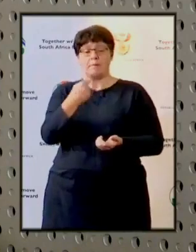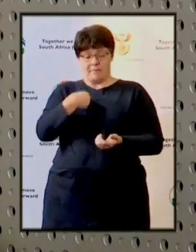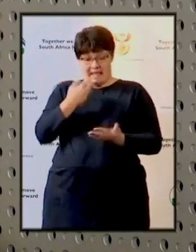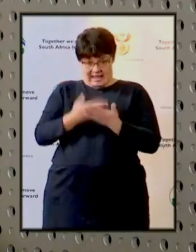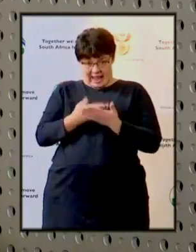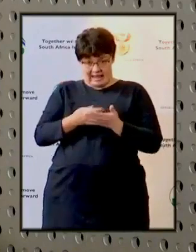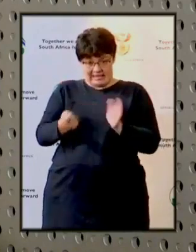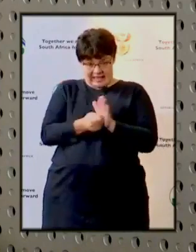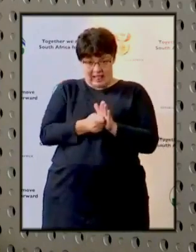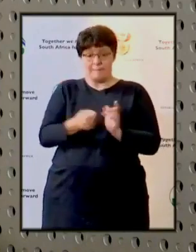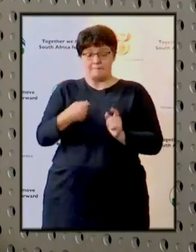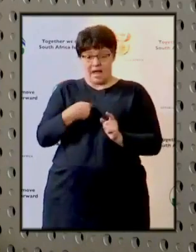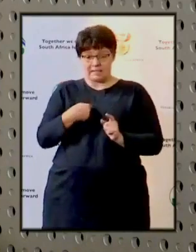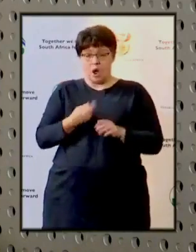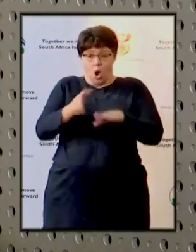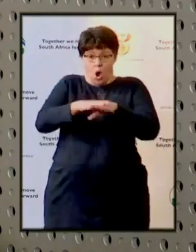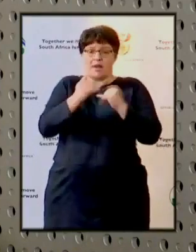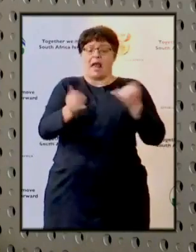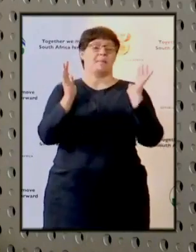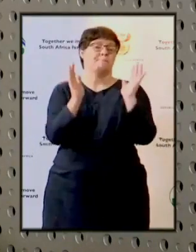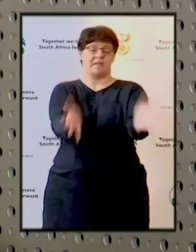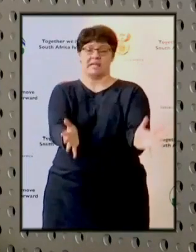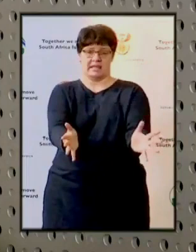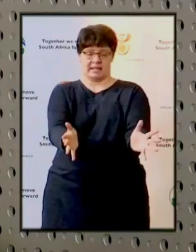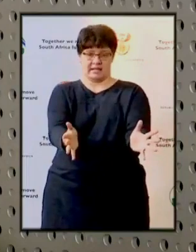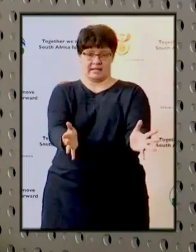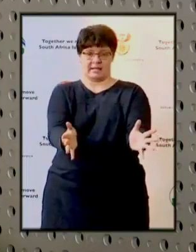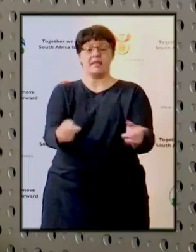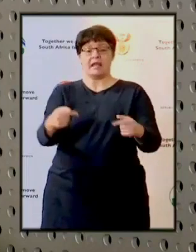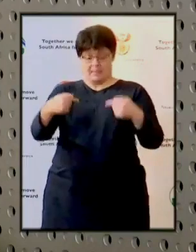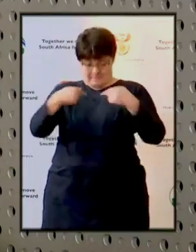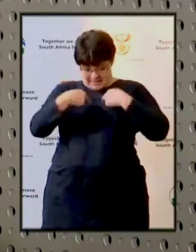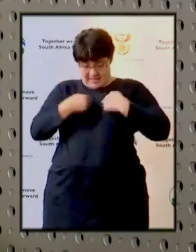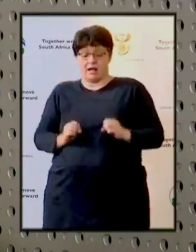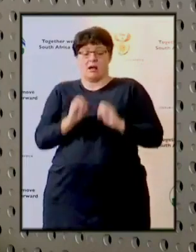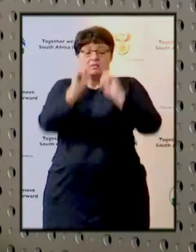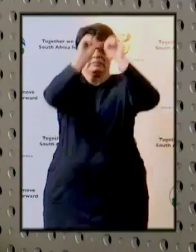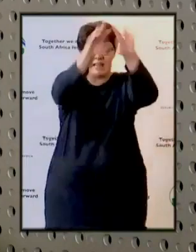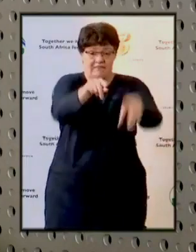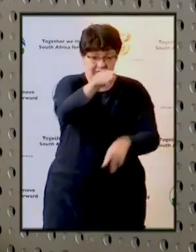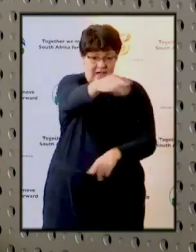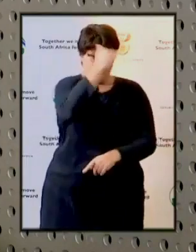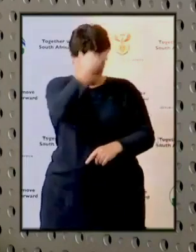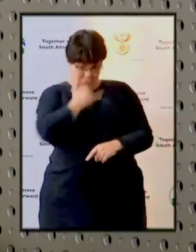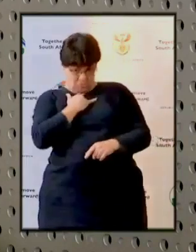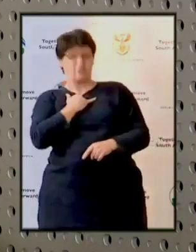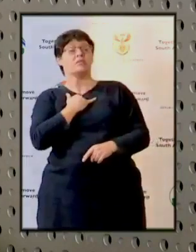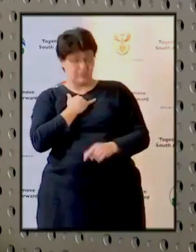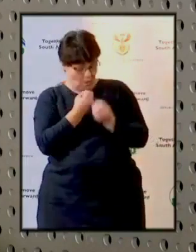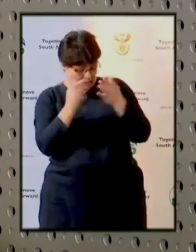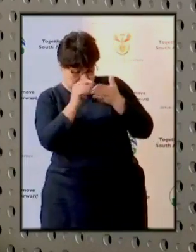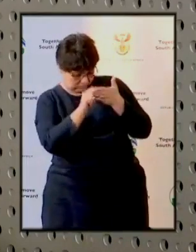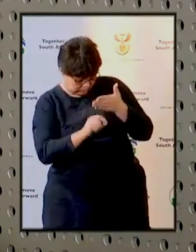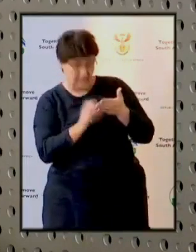it online and it would be delivered to the people to minimize